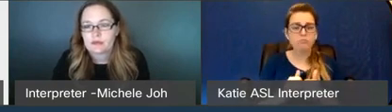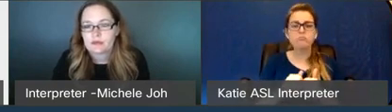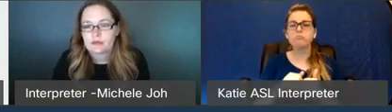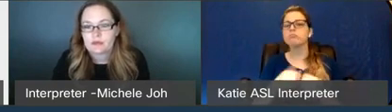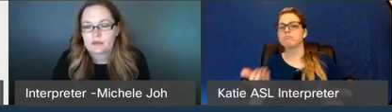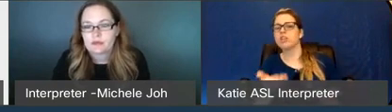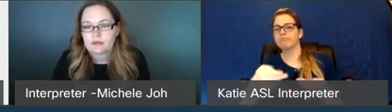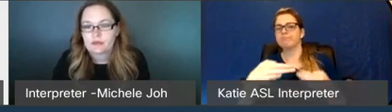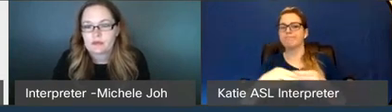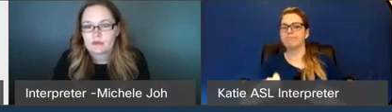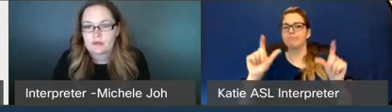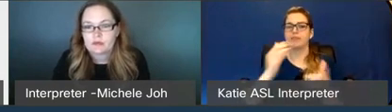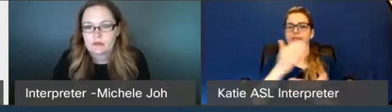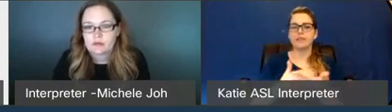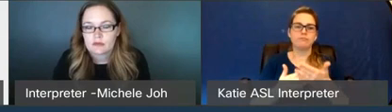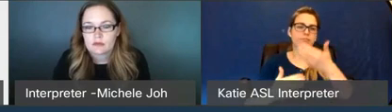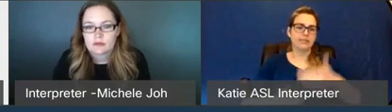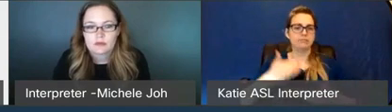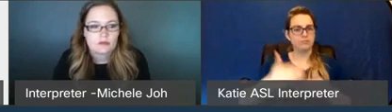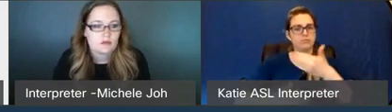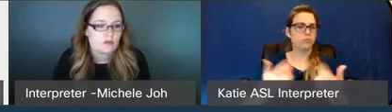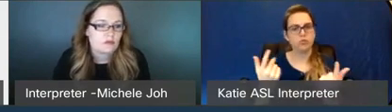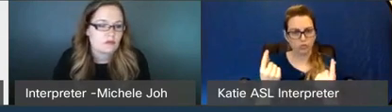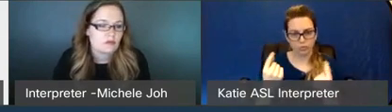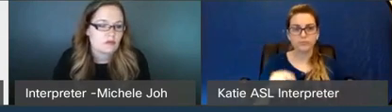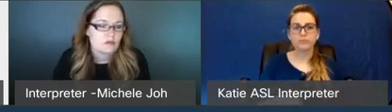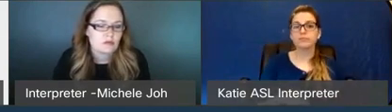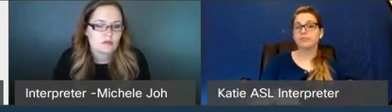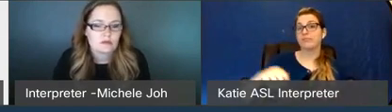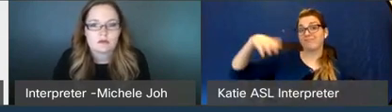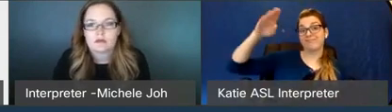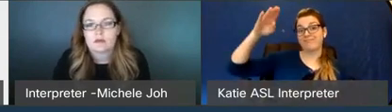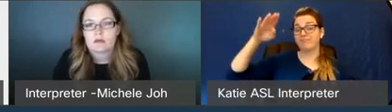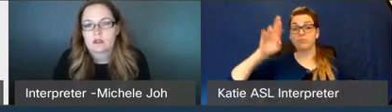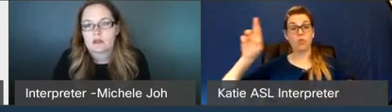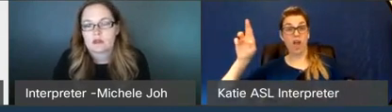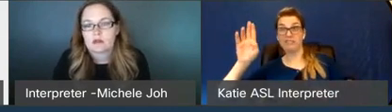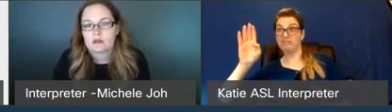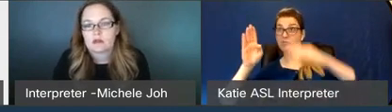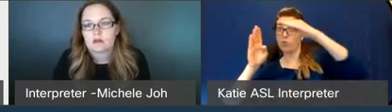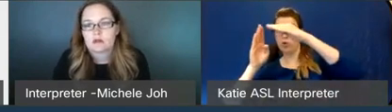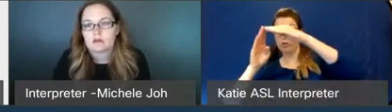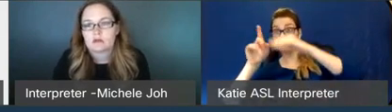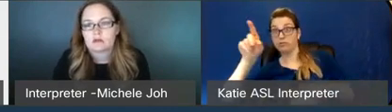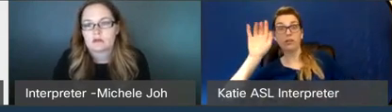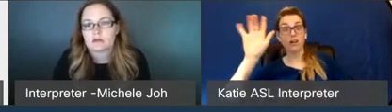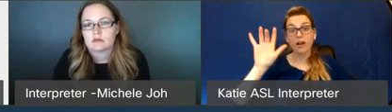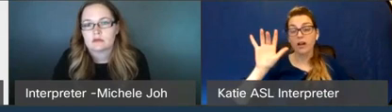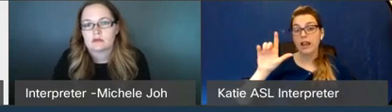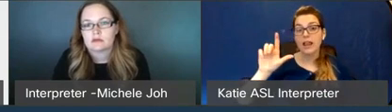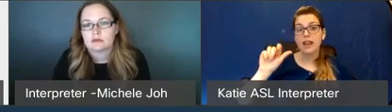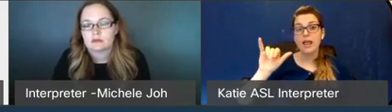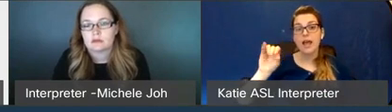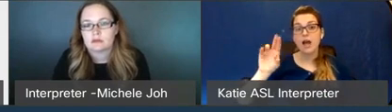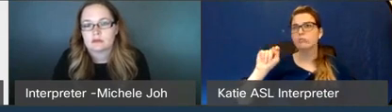some procedural steps. Go to layout in the upper right-hand corner of your screen.